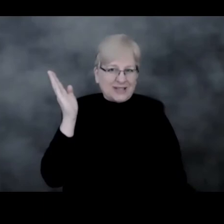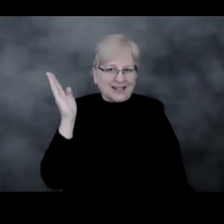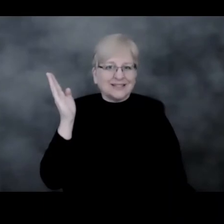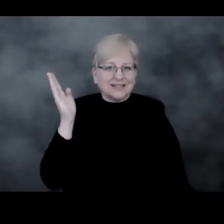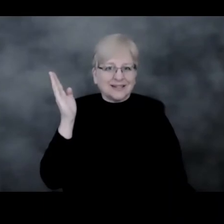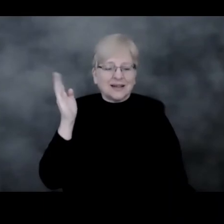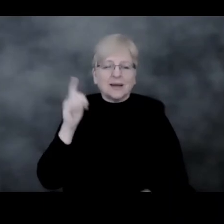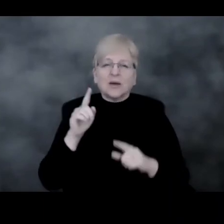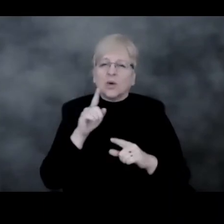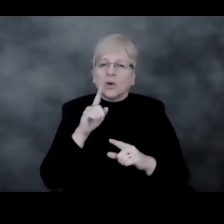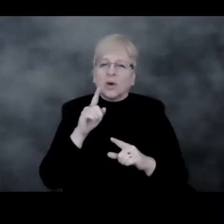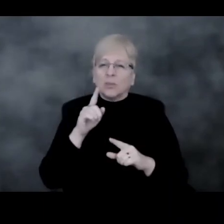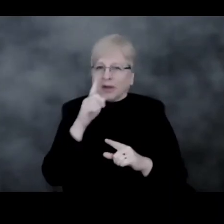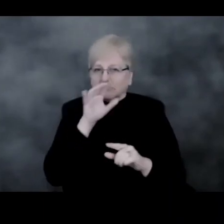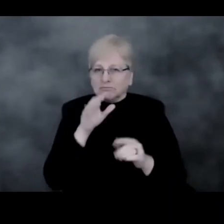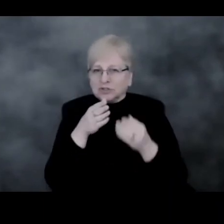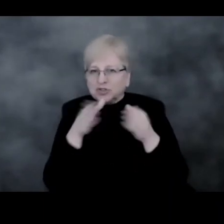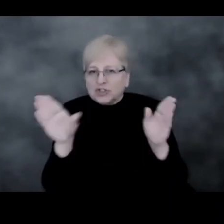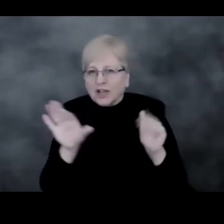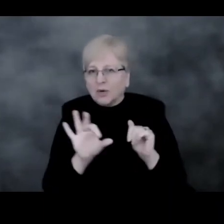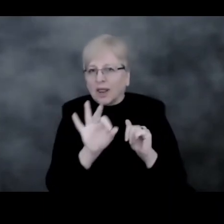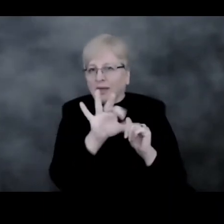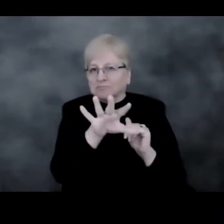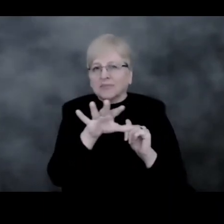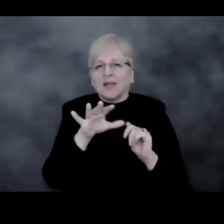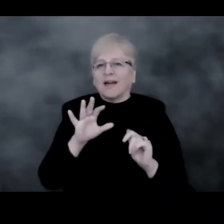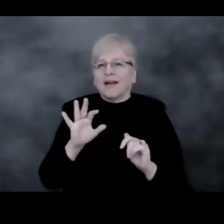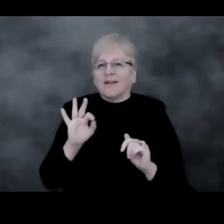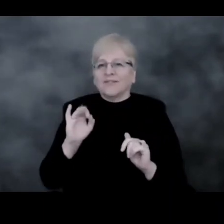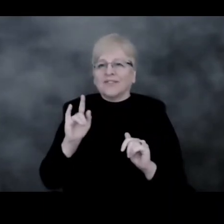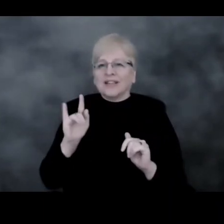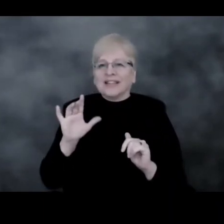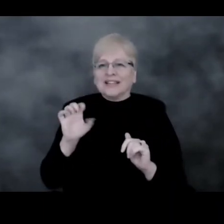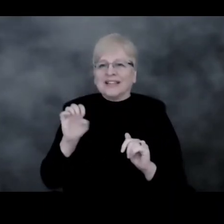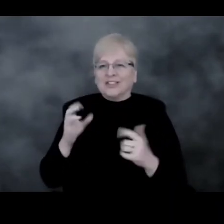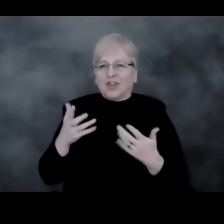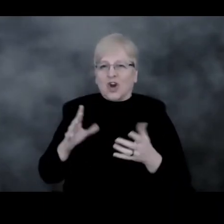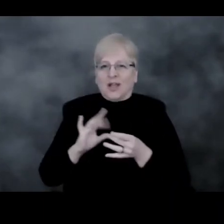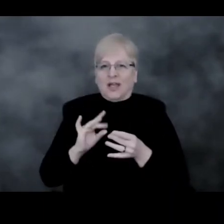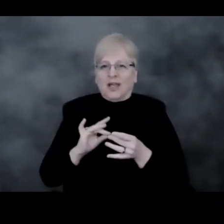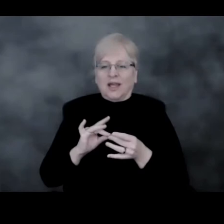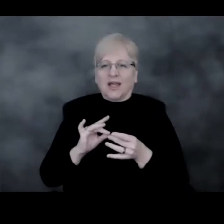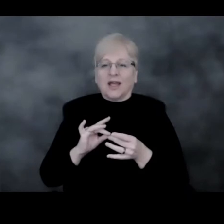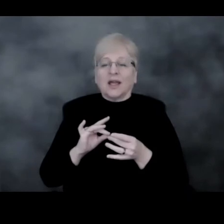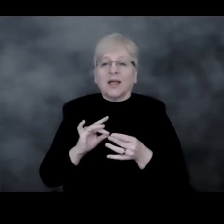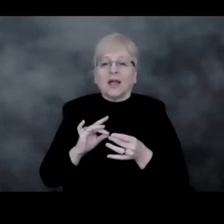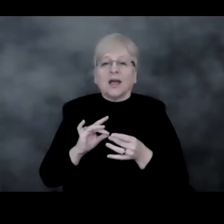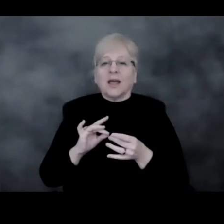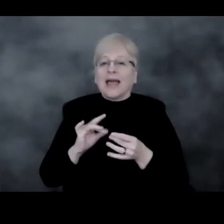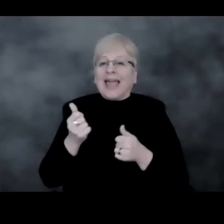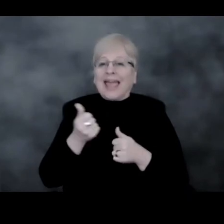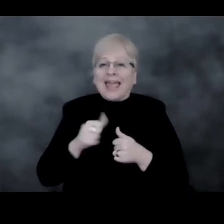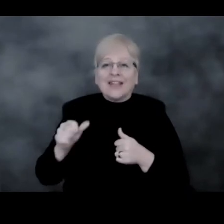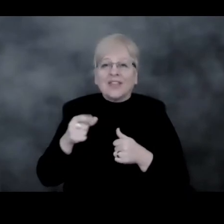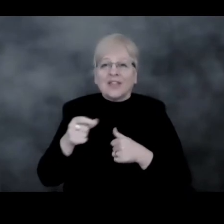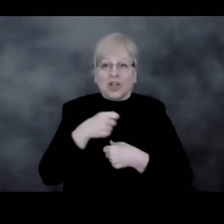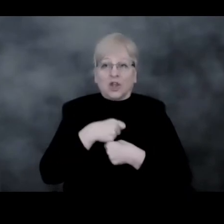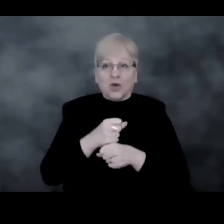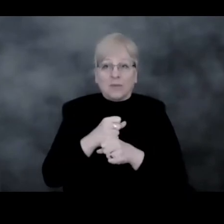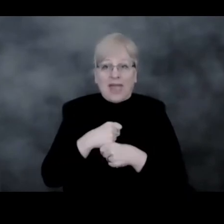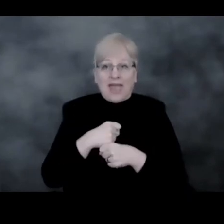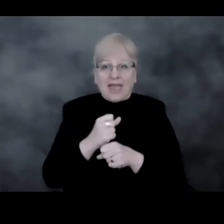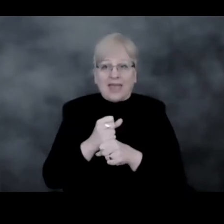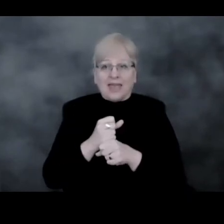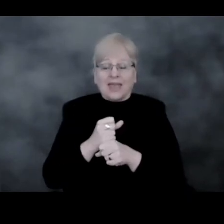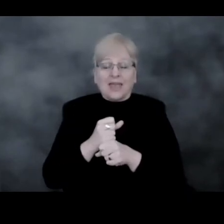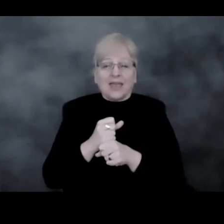general note, as Felice did touch on earlier, the presentations, anything that you are creating will not be housed